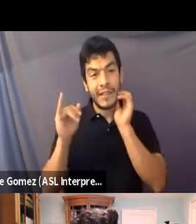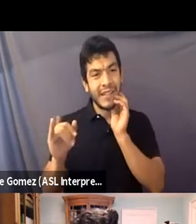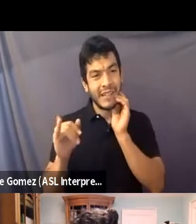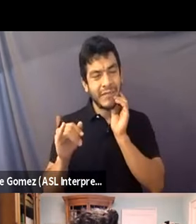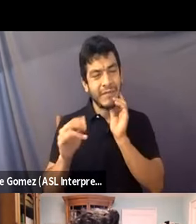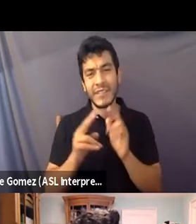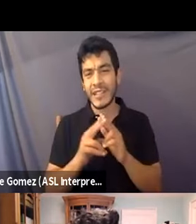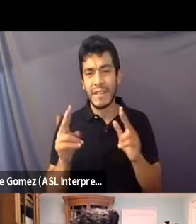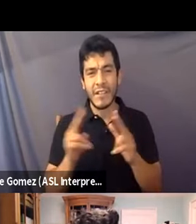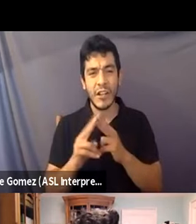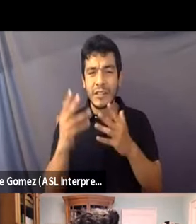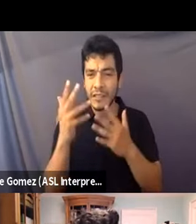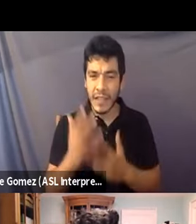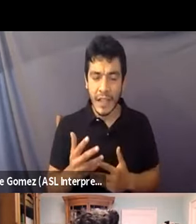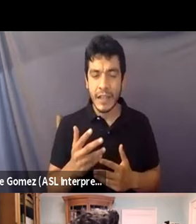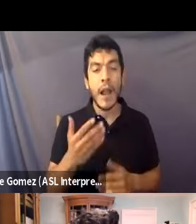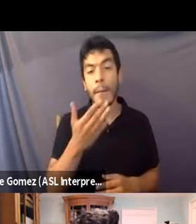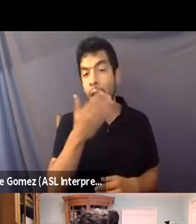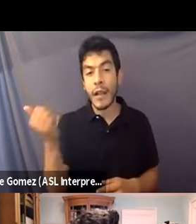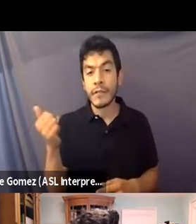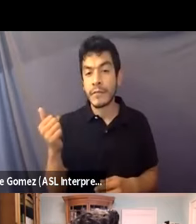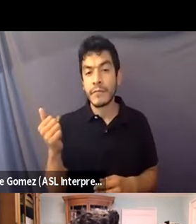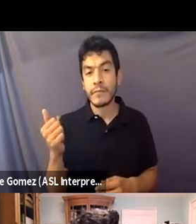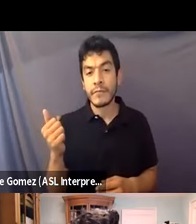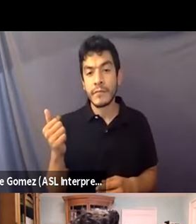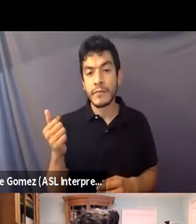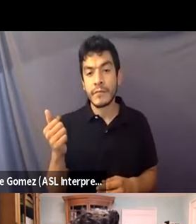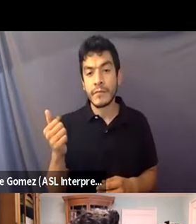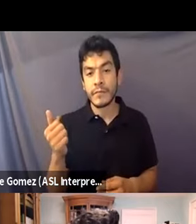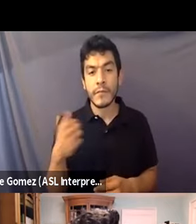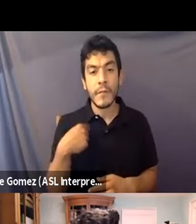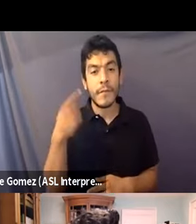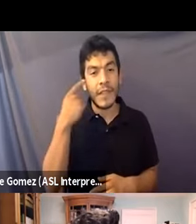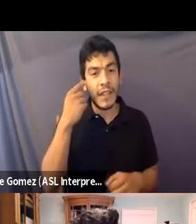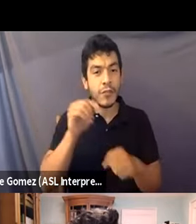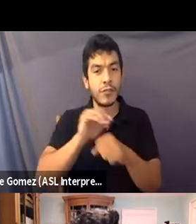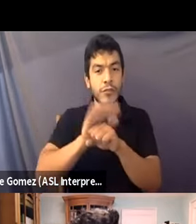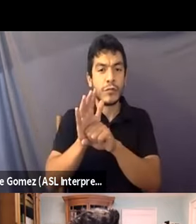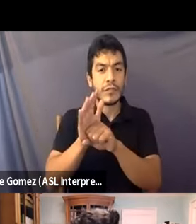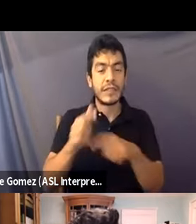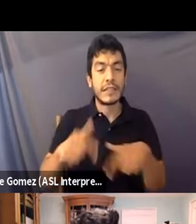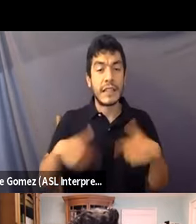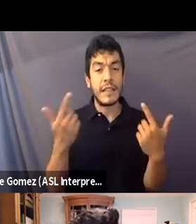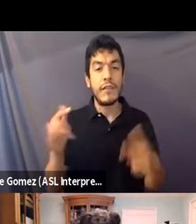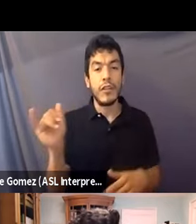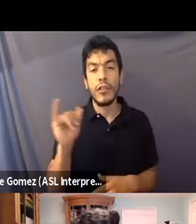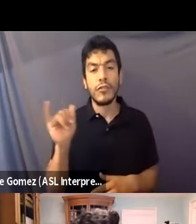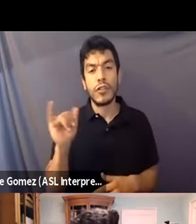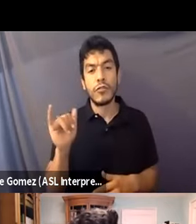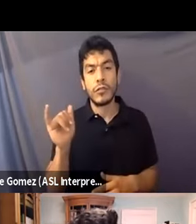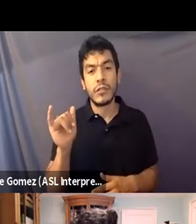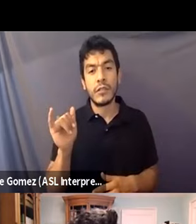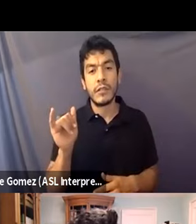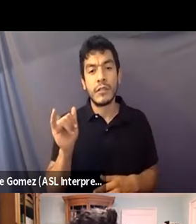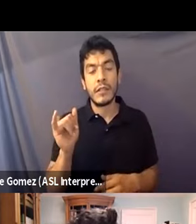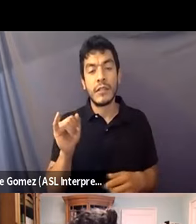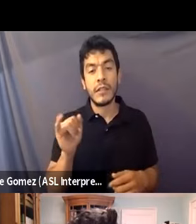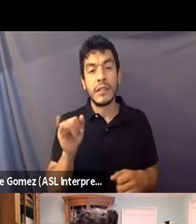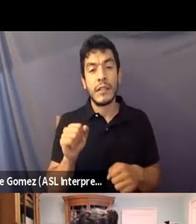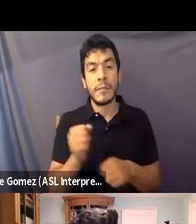intensified because I think pandemic life has also isolated people's